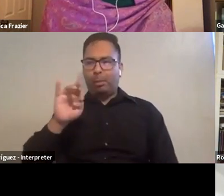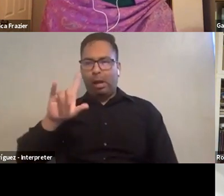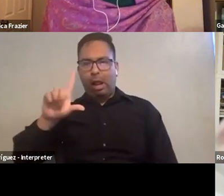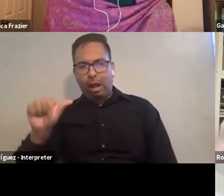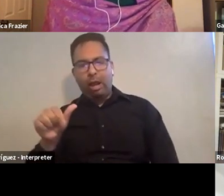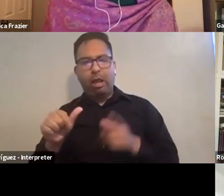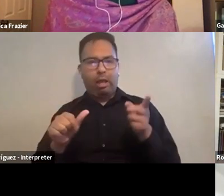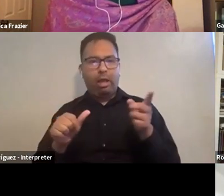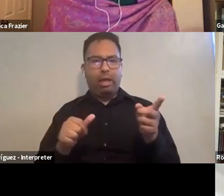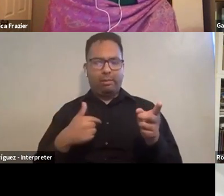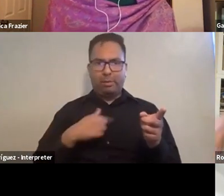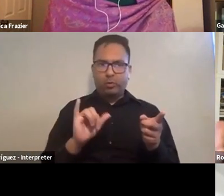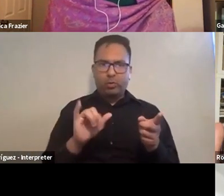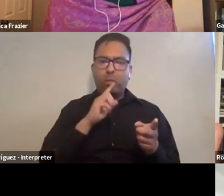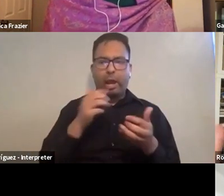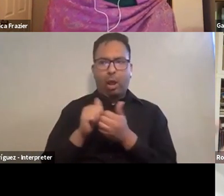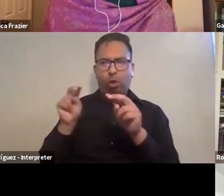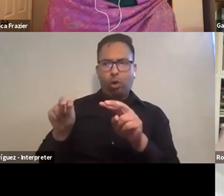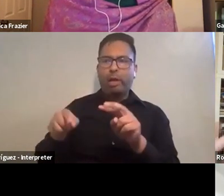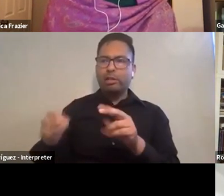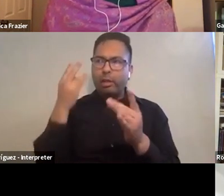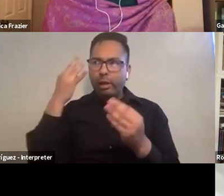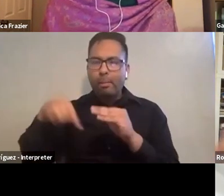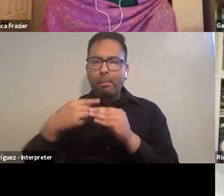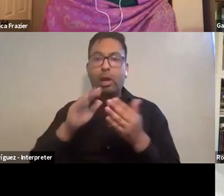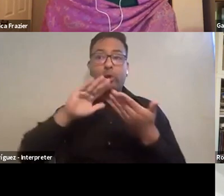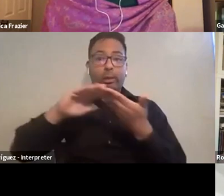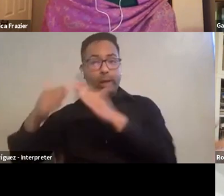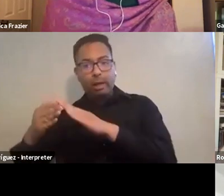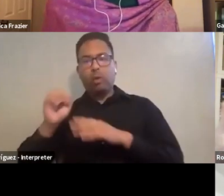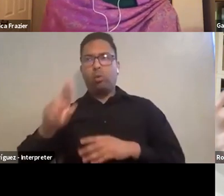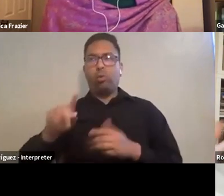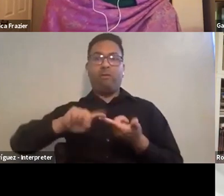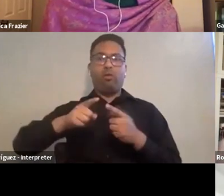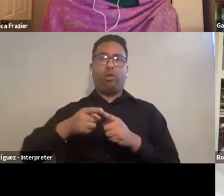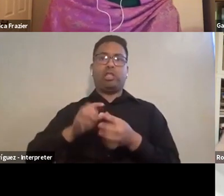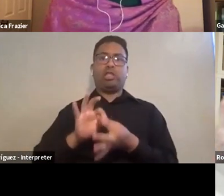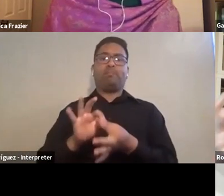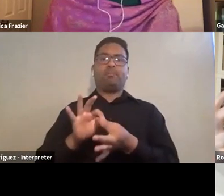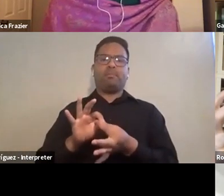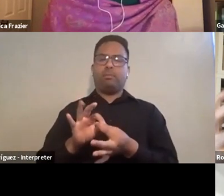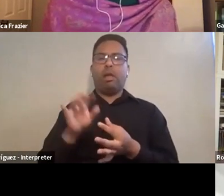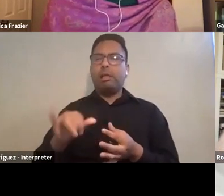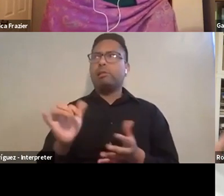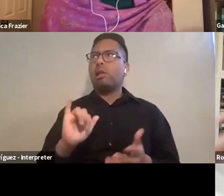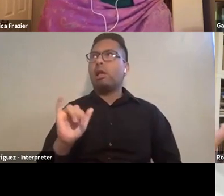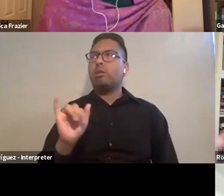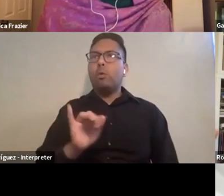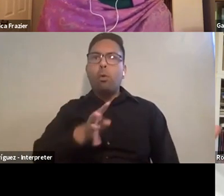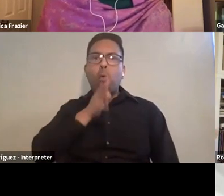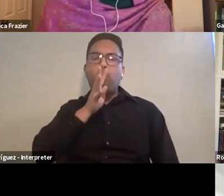looking at the way in which she's either thinking about community or friendship is all about the kind of the oral